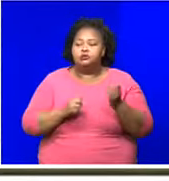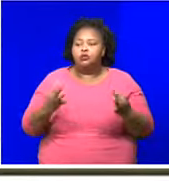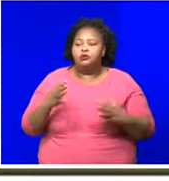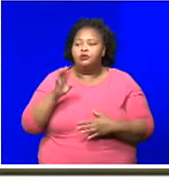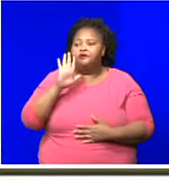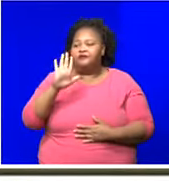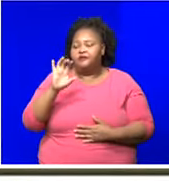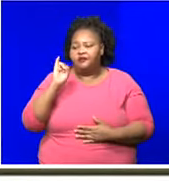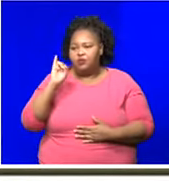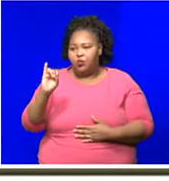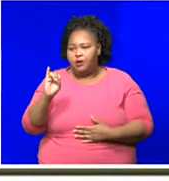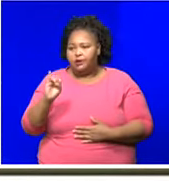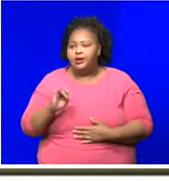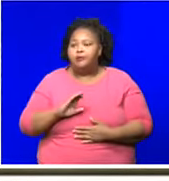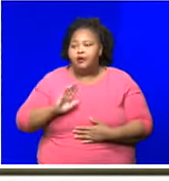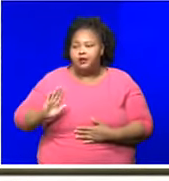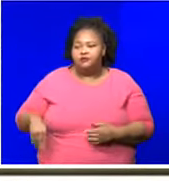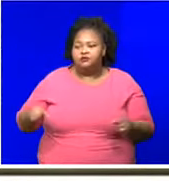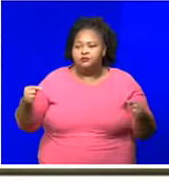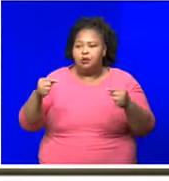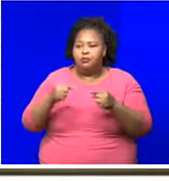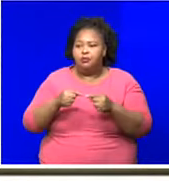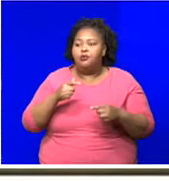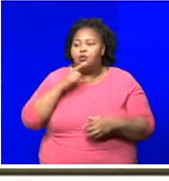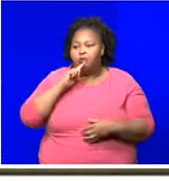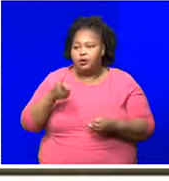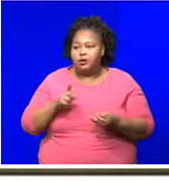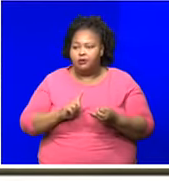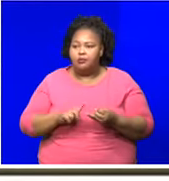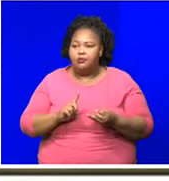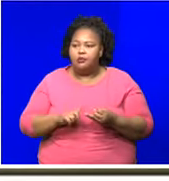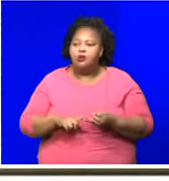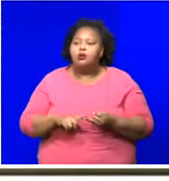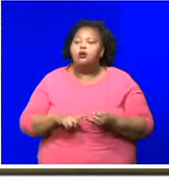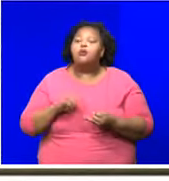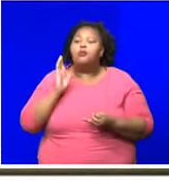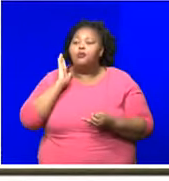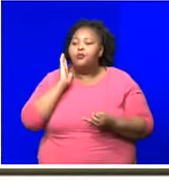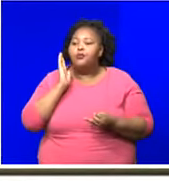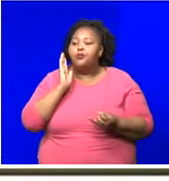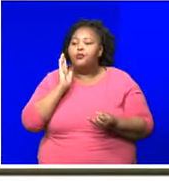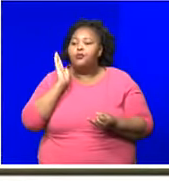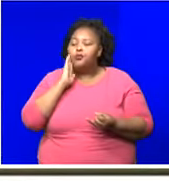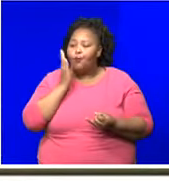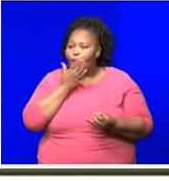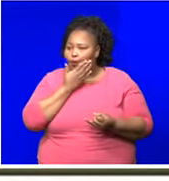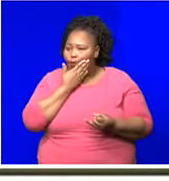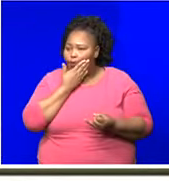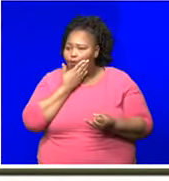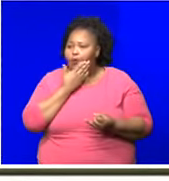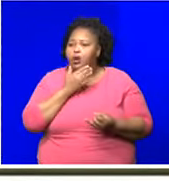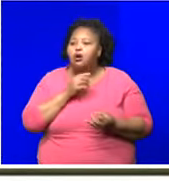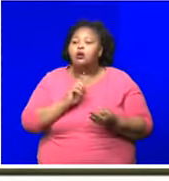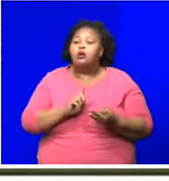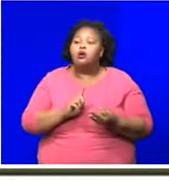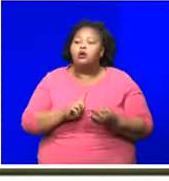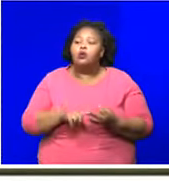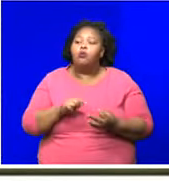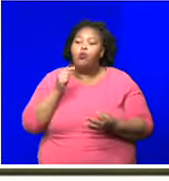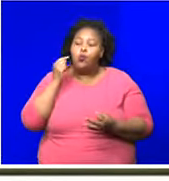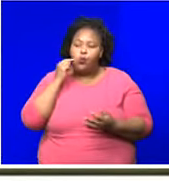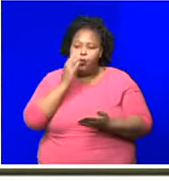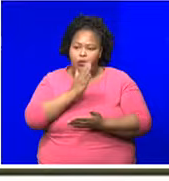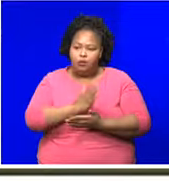left with Green Mamba, Thabankulu Kellys and Denver Sundowns. Solos, who are left with Denver Sundowns, Royal Leopard and Manzini